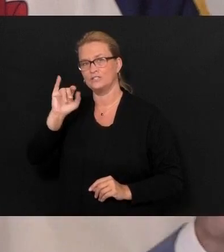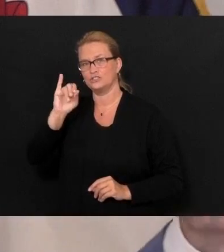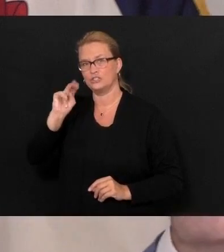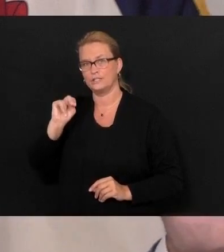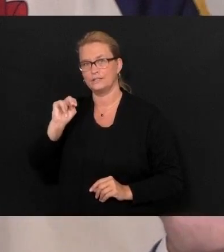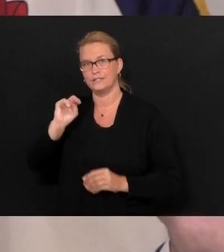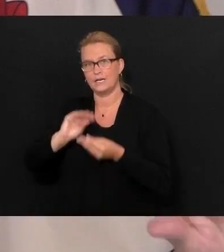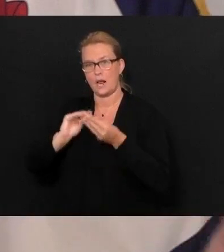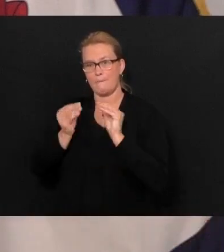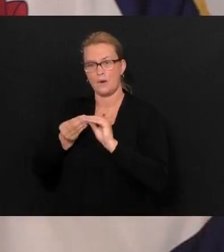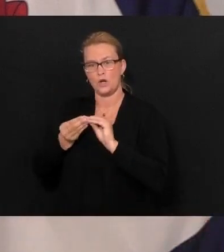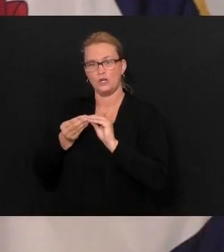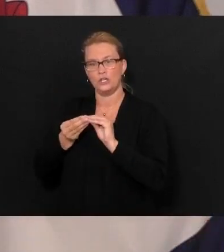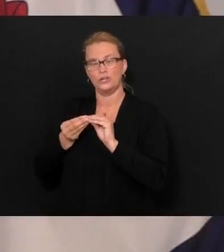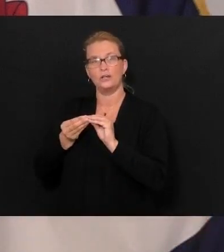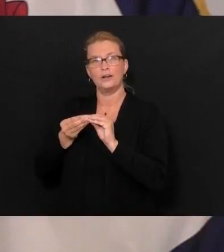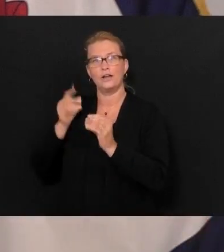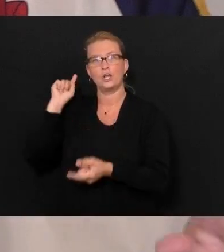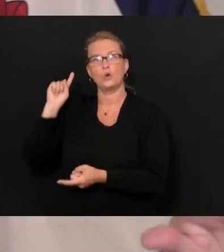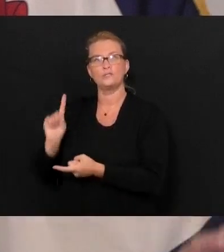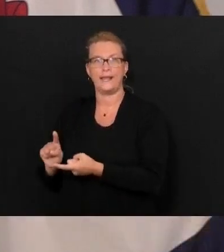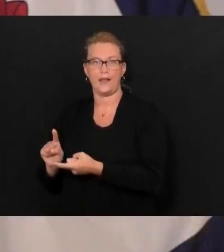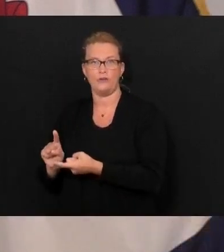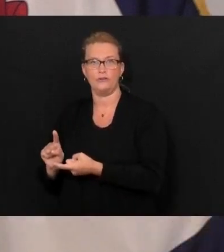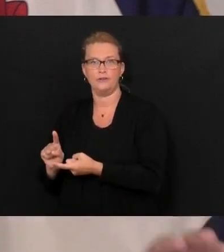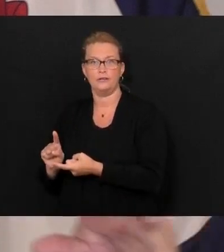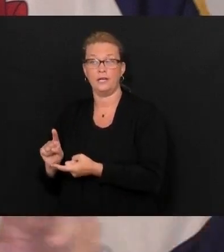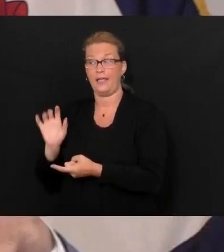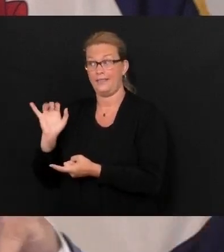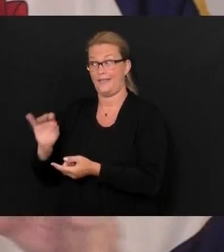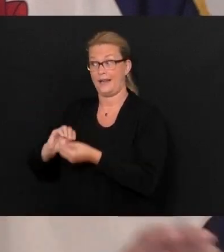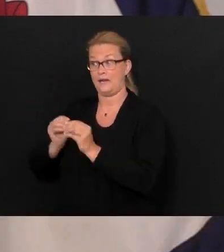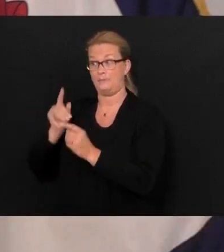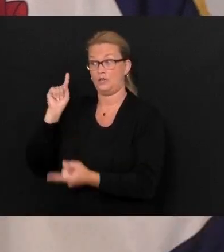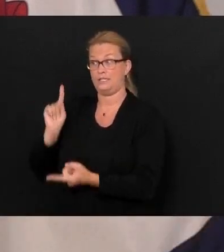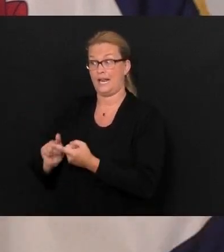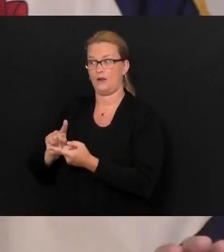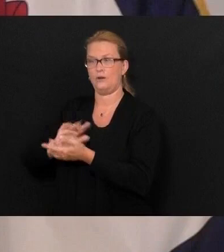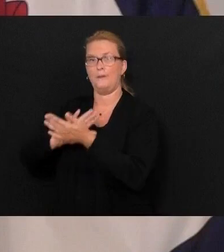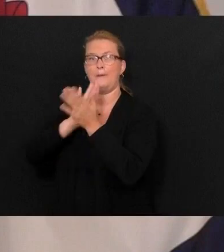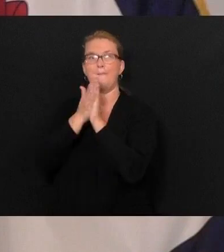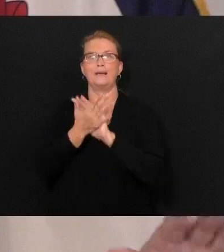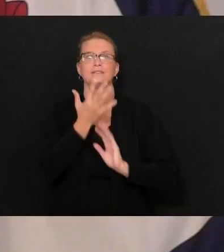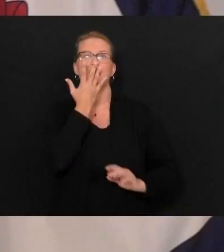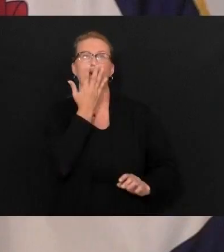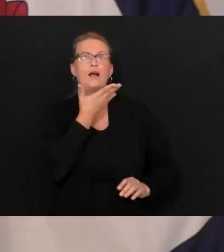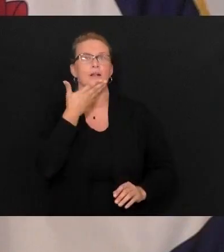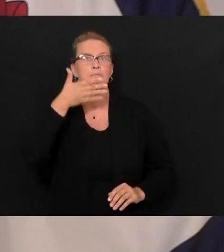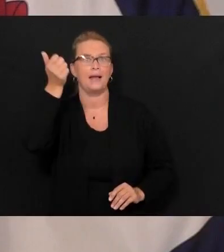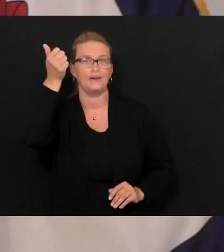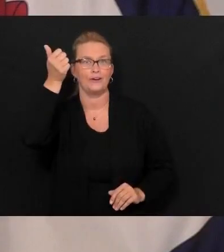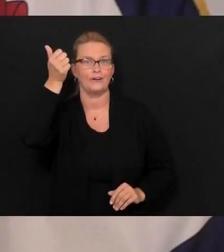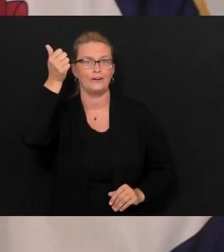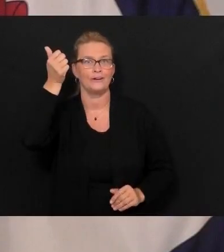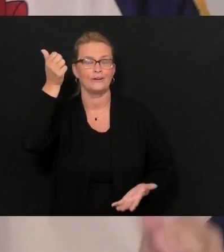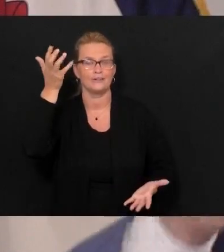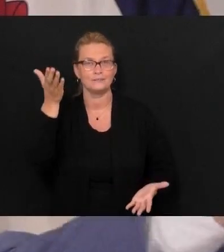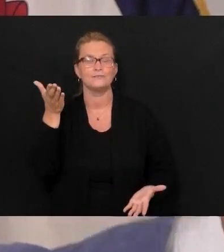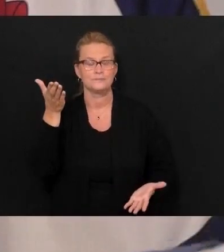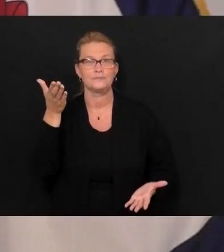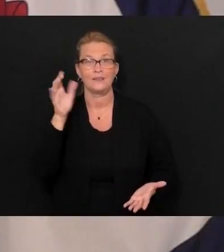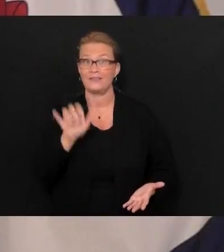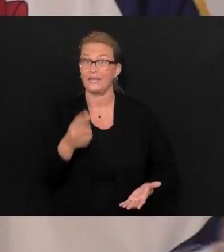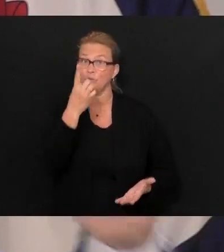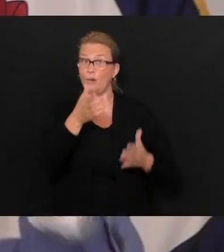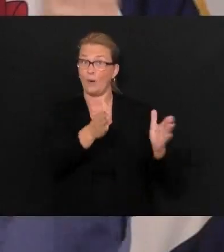our infection rate goes down. And as it goes down, our color gets better. Our color code gets better. That's one